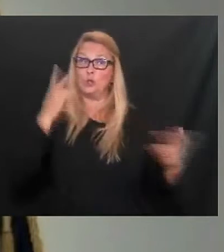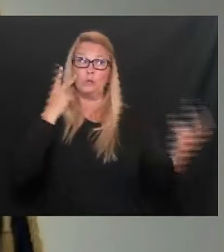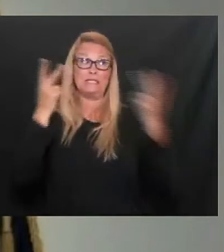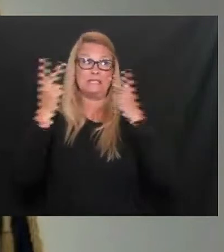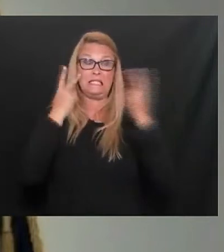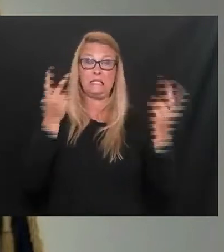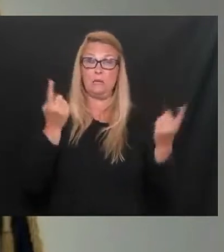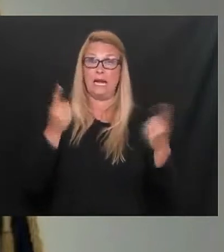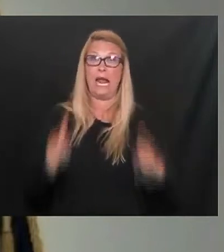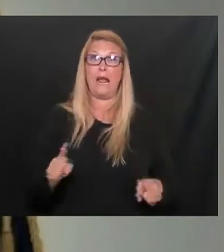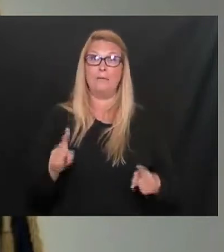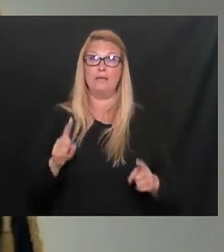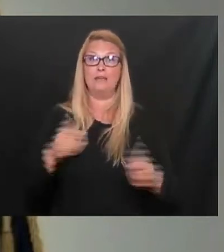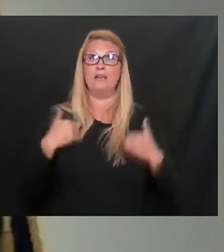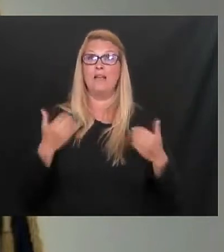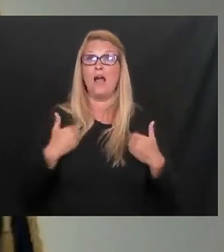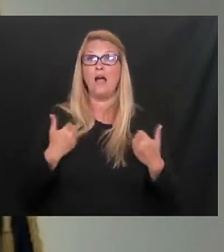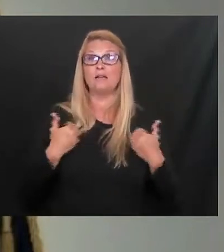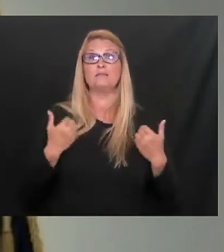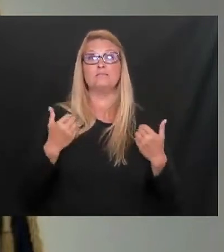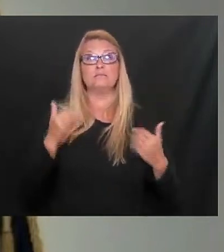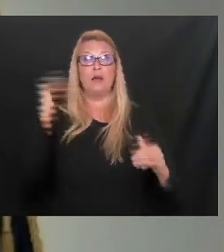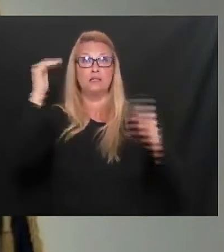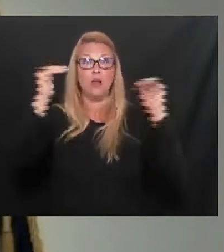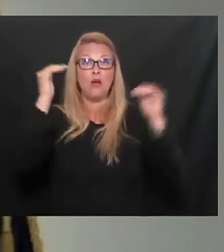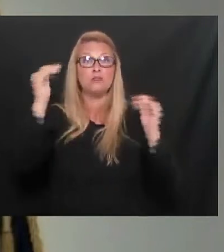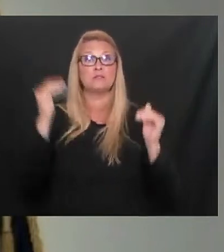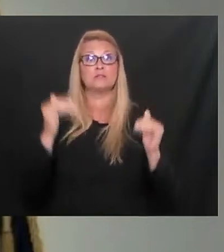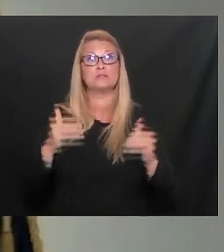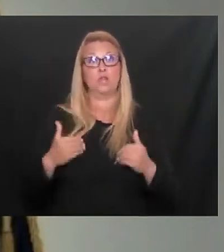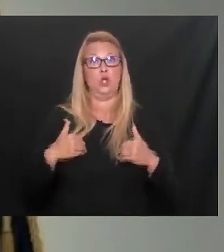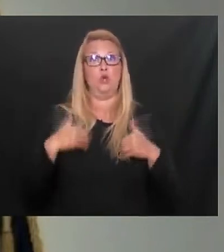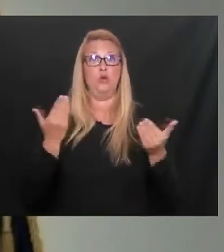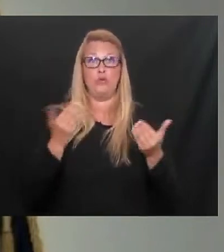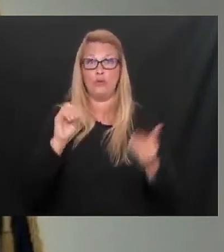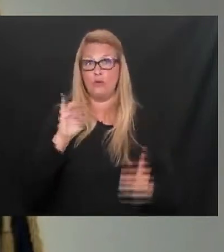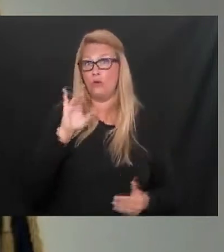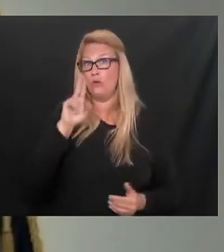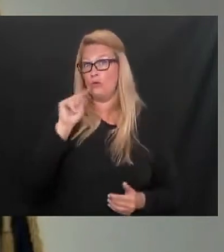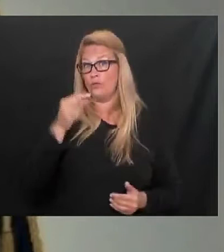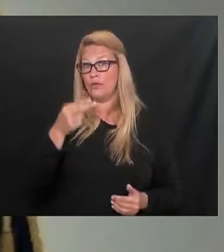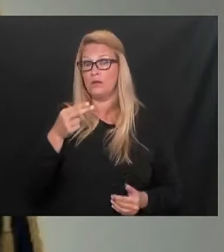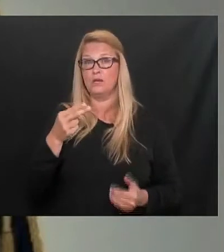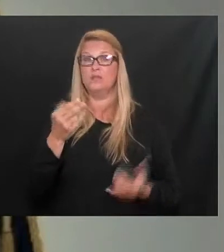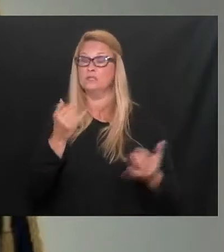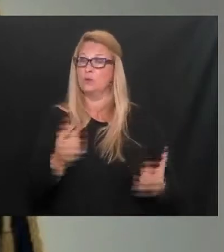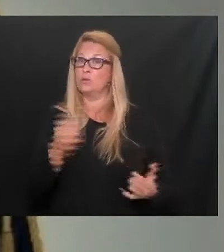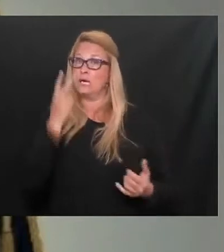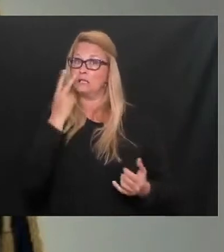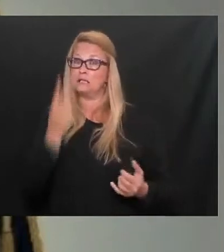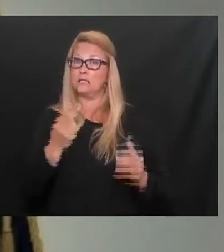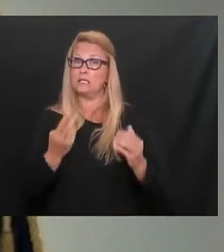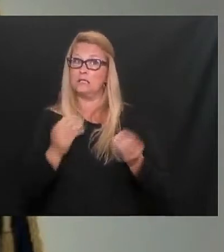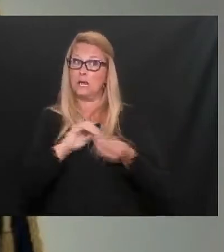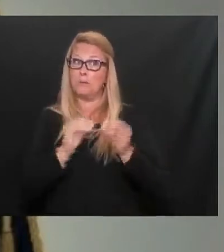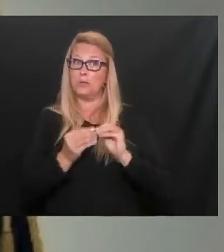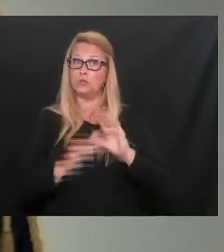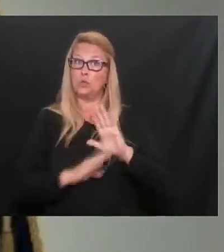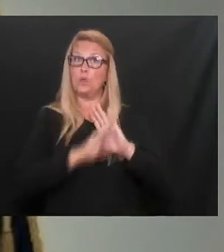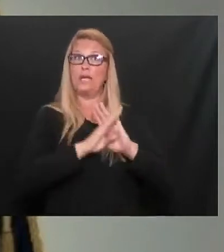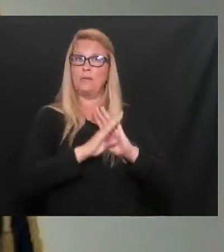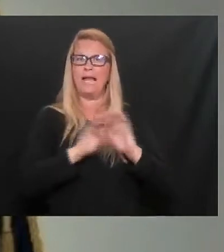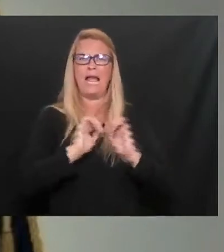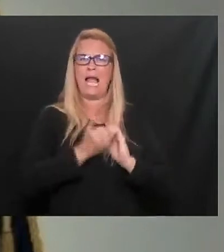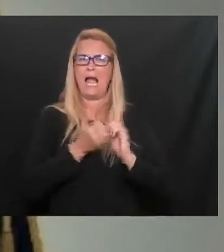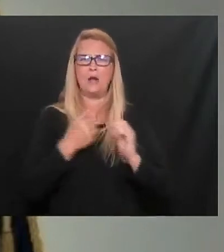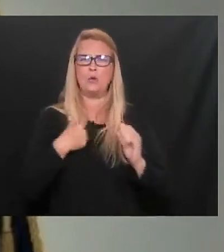young adults, our youth, and others. So we are looking at these numbers. We're trying to figure out how to go forward